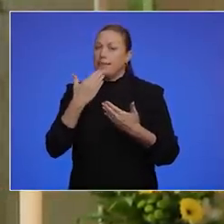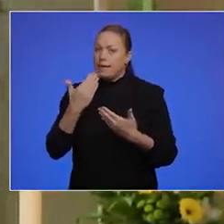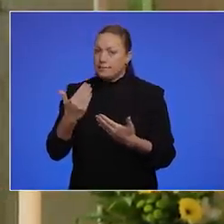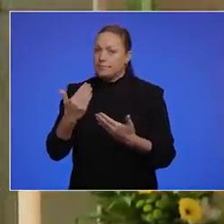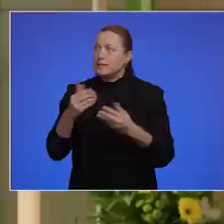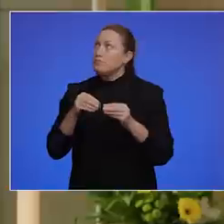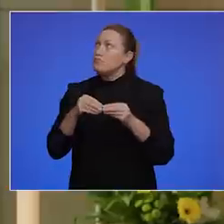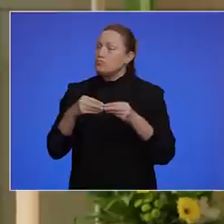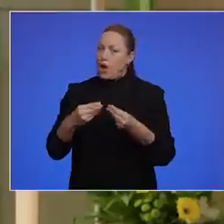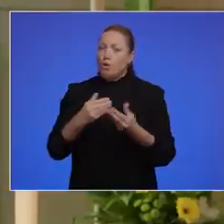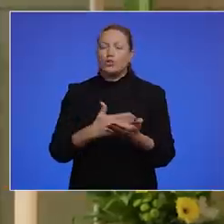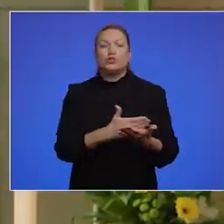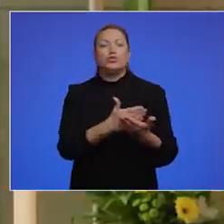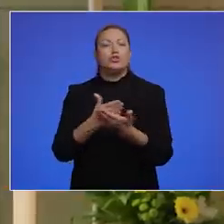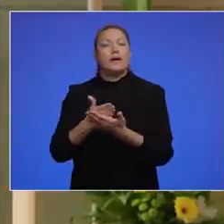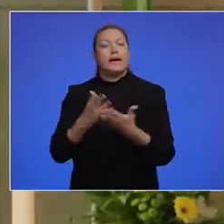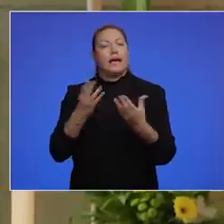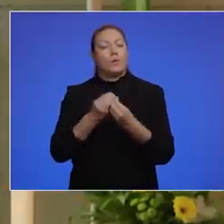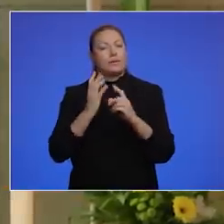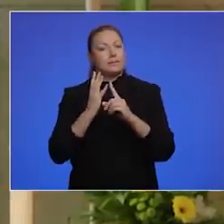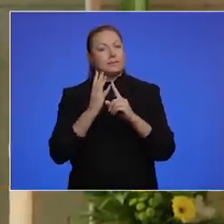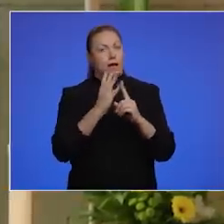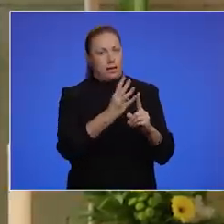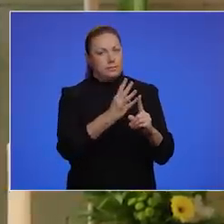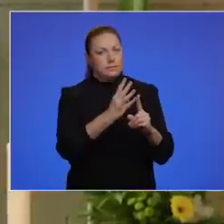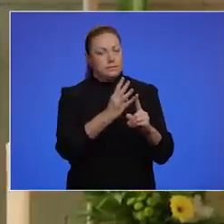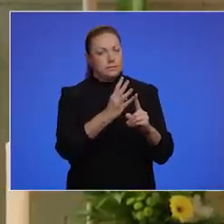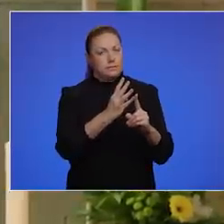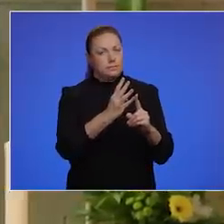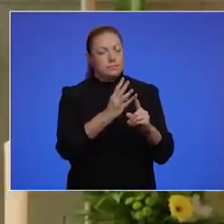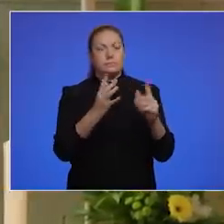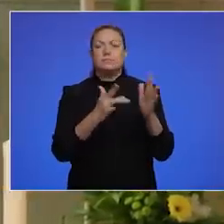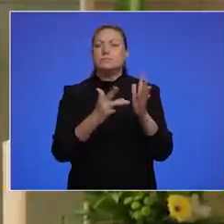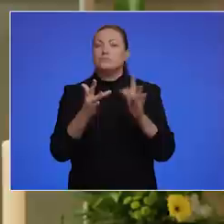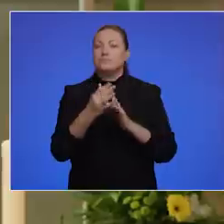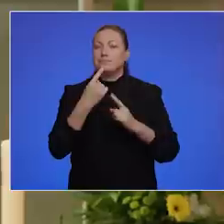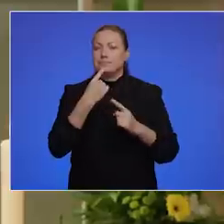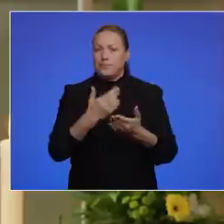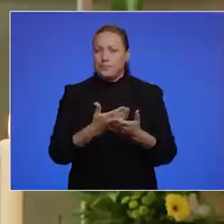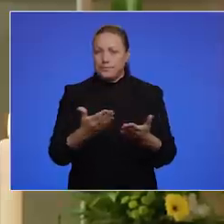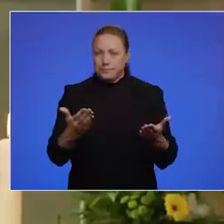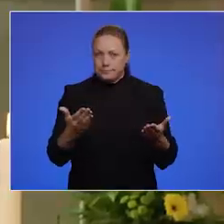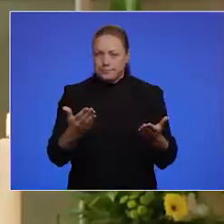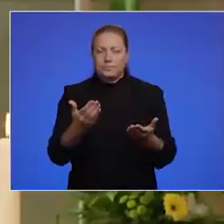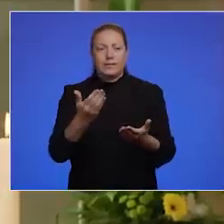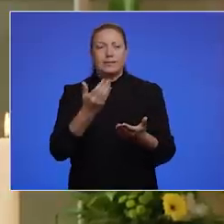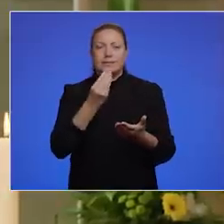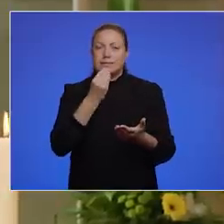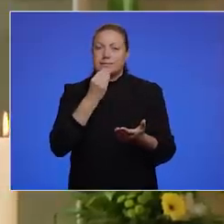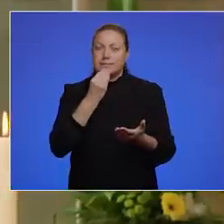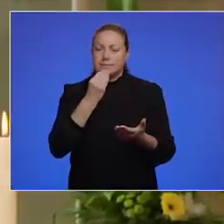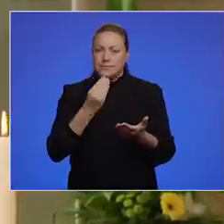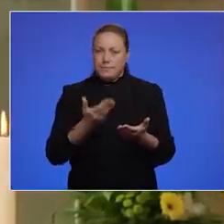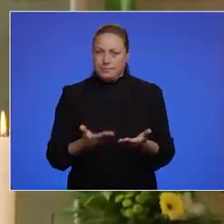it And gave it to his disciples Saying Take this, all of you